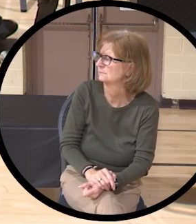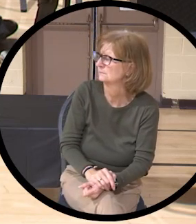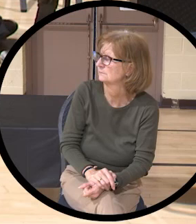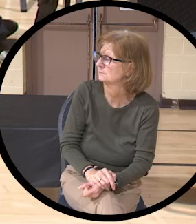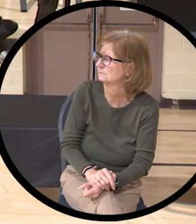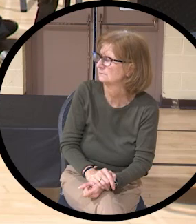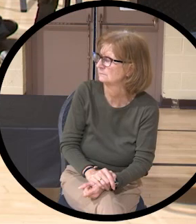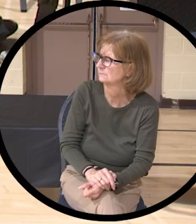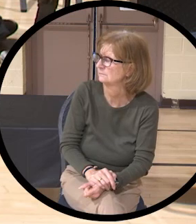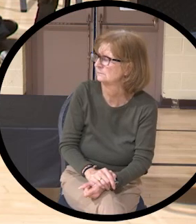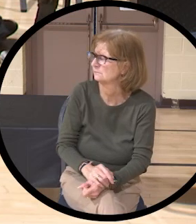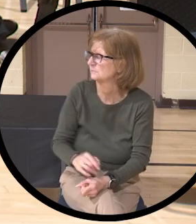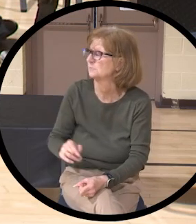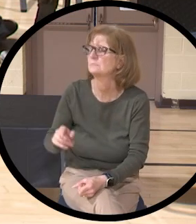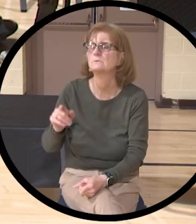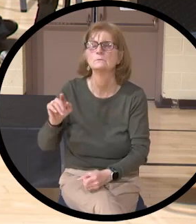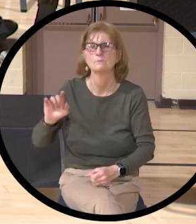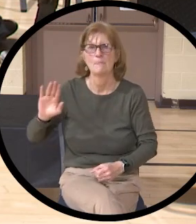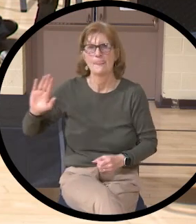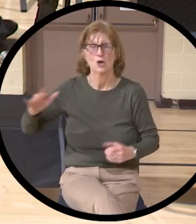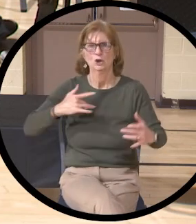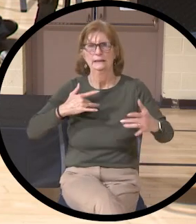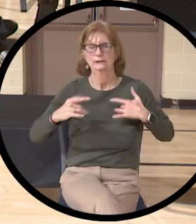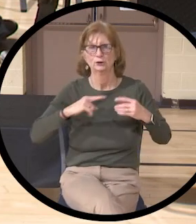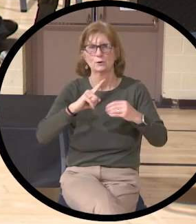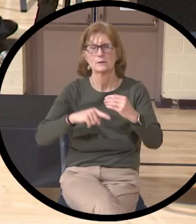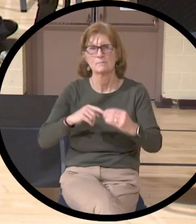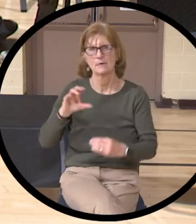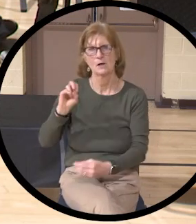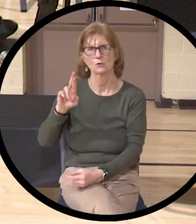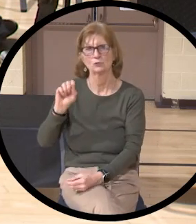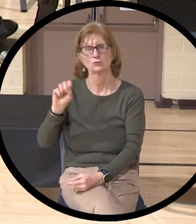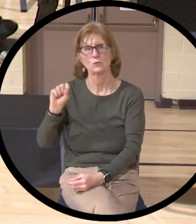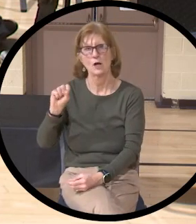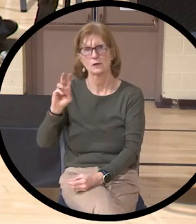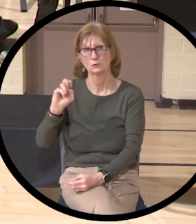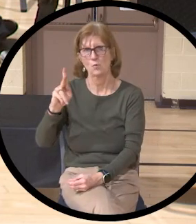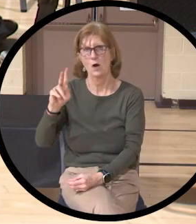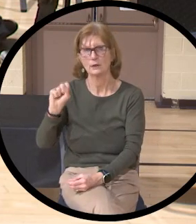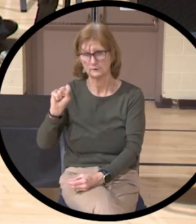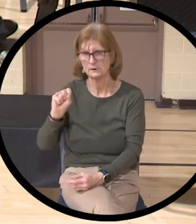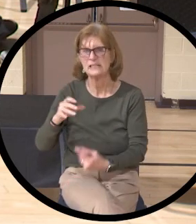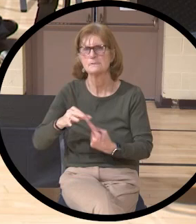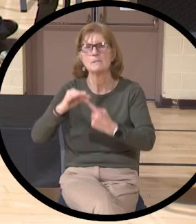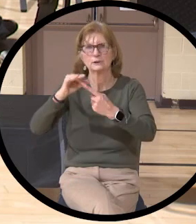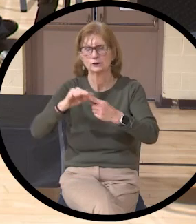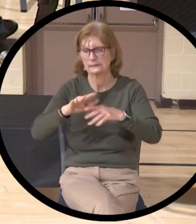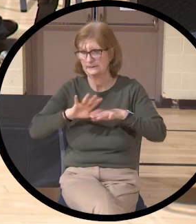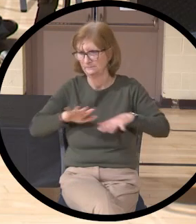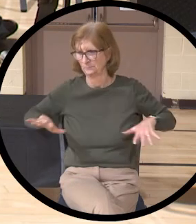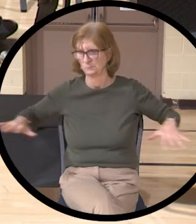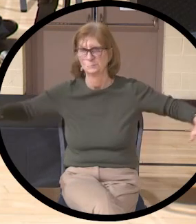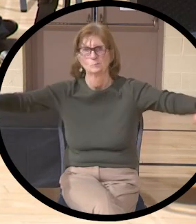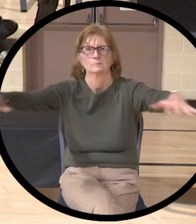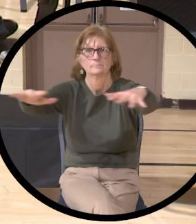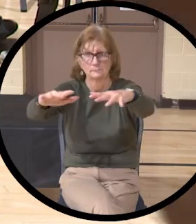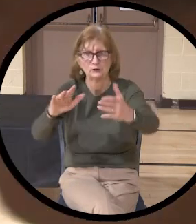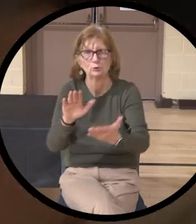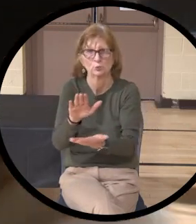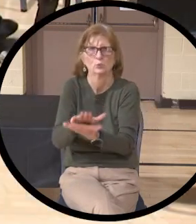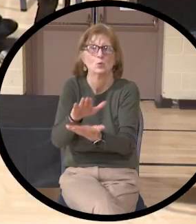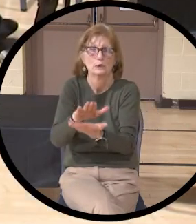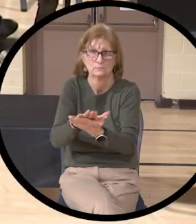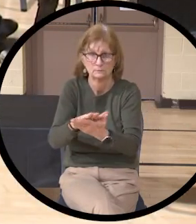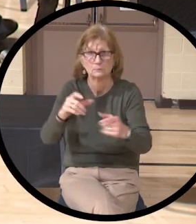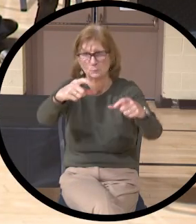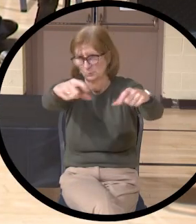around the schools, people are speeding through them, and even with light there, people are going to try to make that orange light as